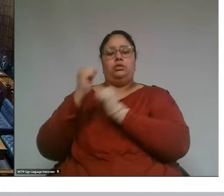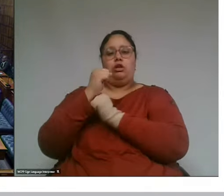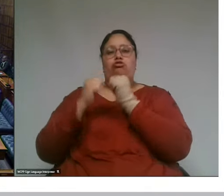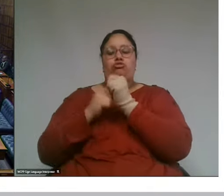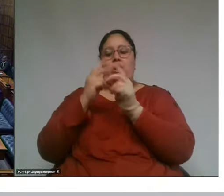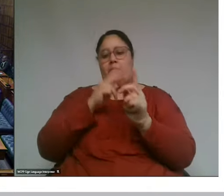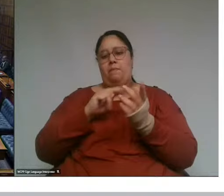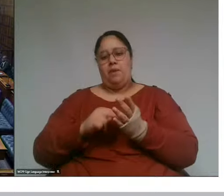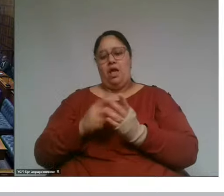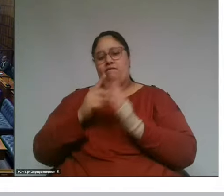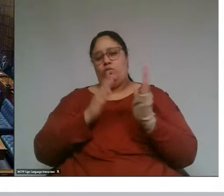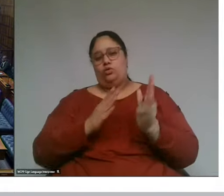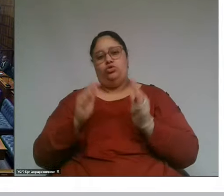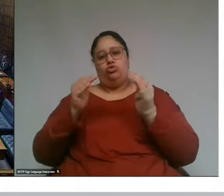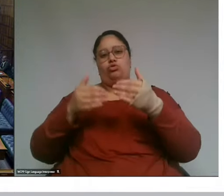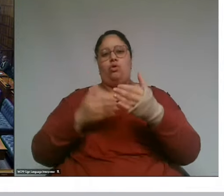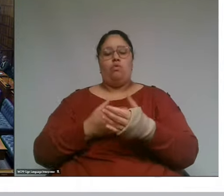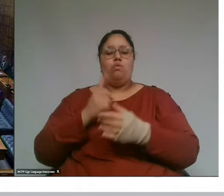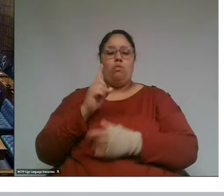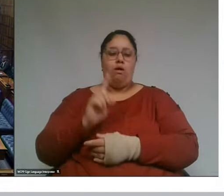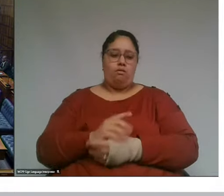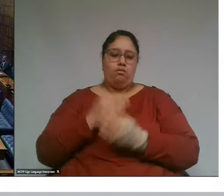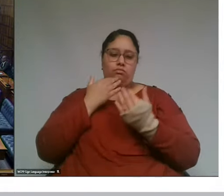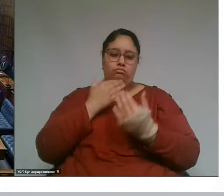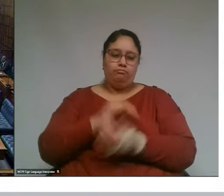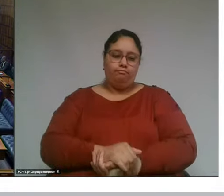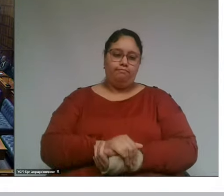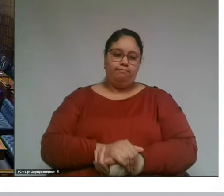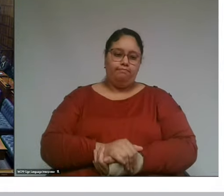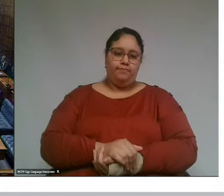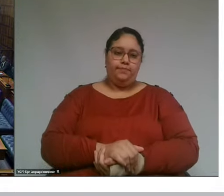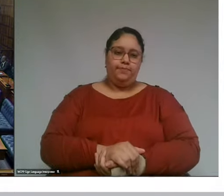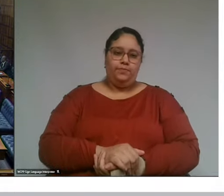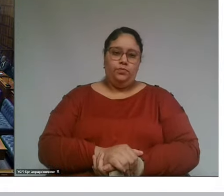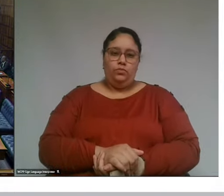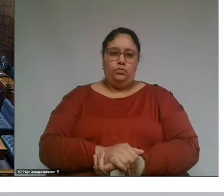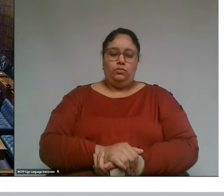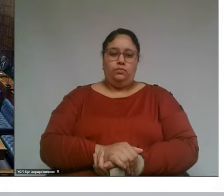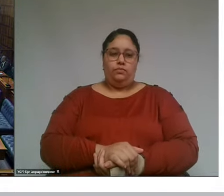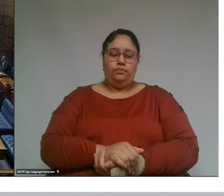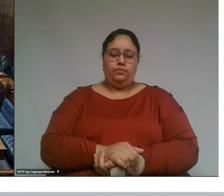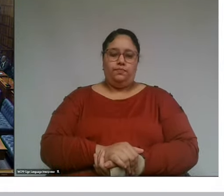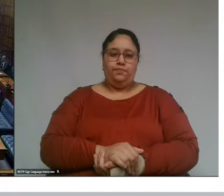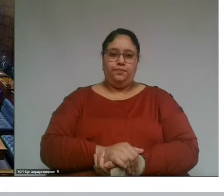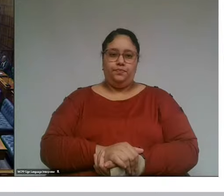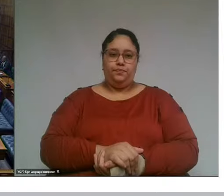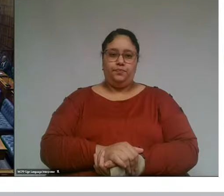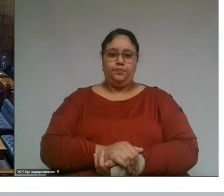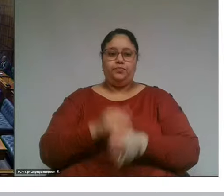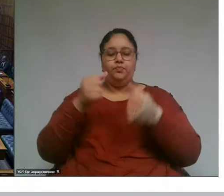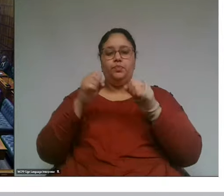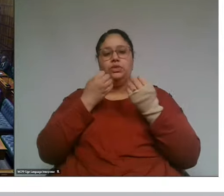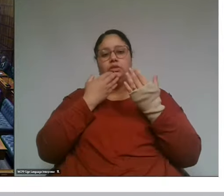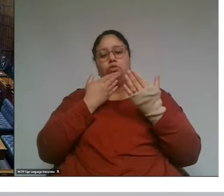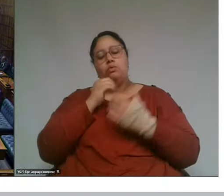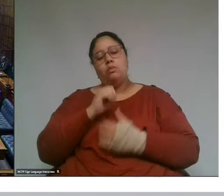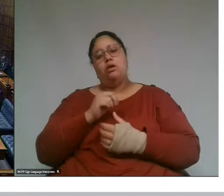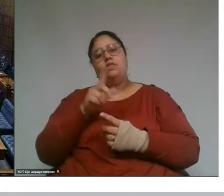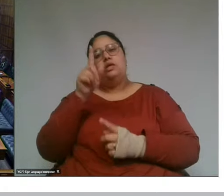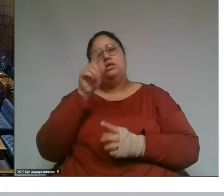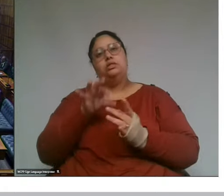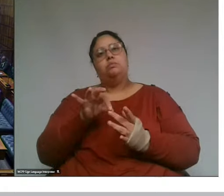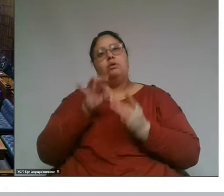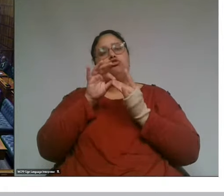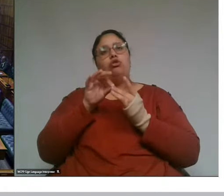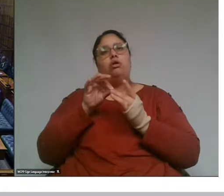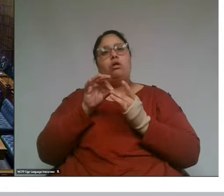one thank you thanks thanks Michael and then um the the special dispensation around the